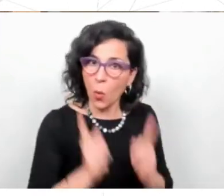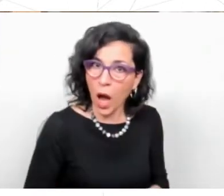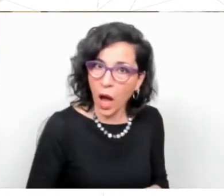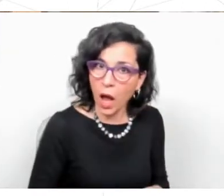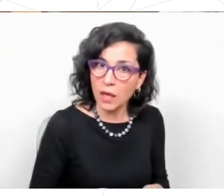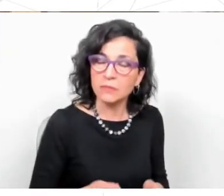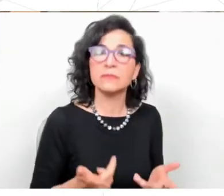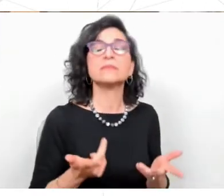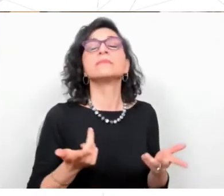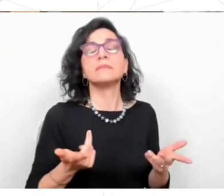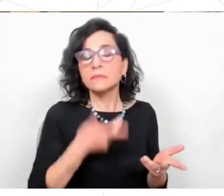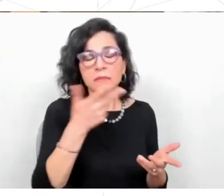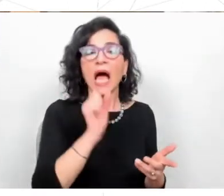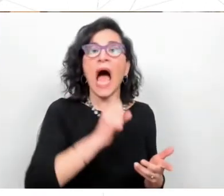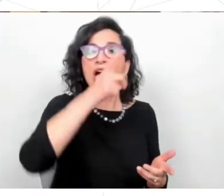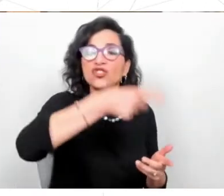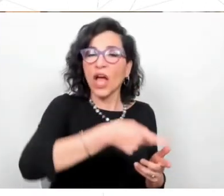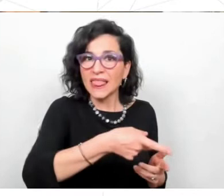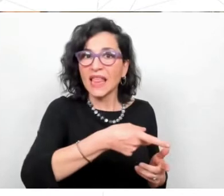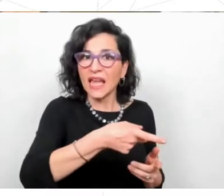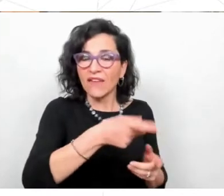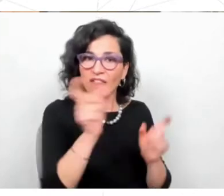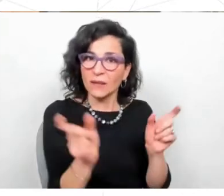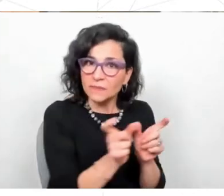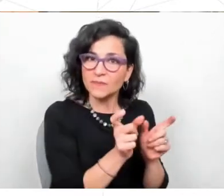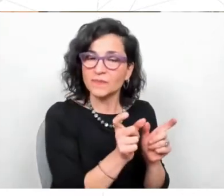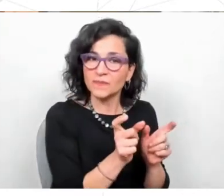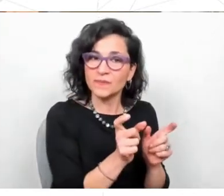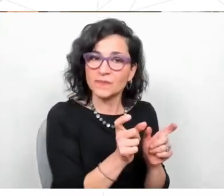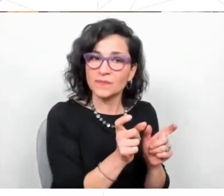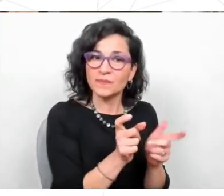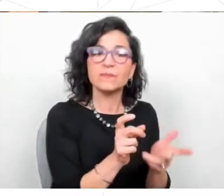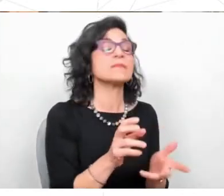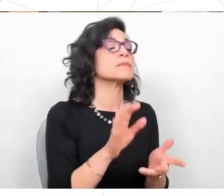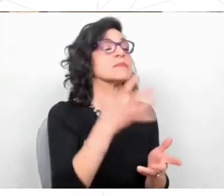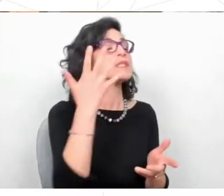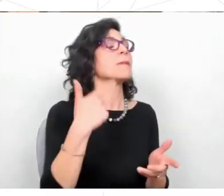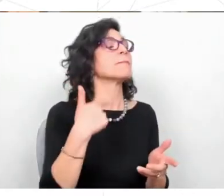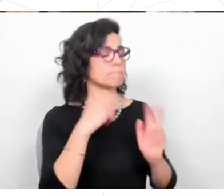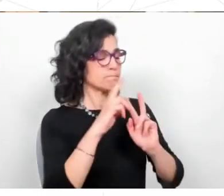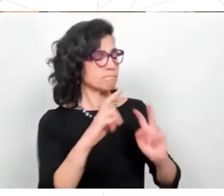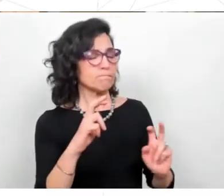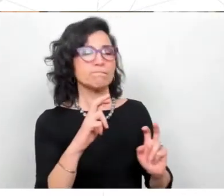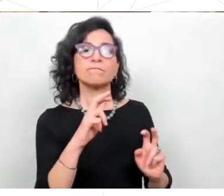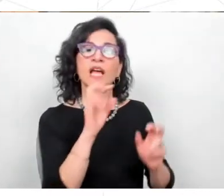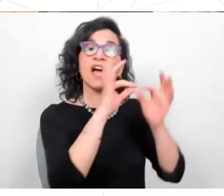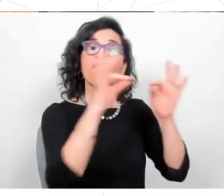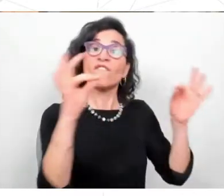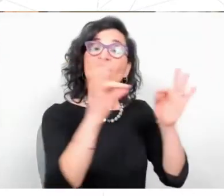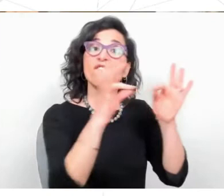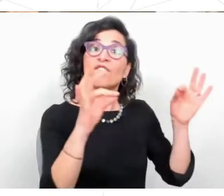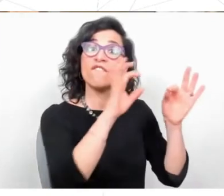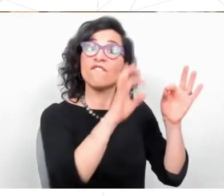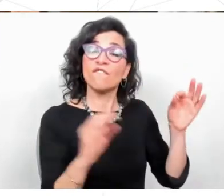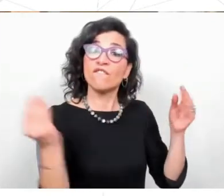with. So for example, let's turn on the adjectives. And if we were doing verse, we could actually split it out in syllable